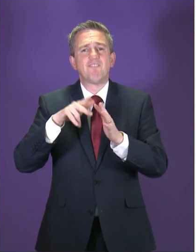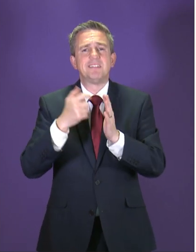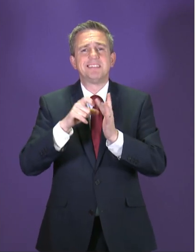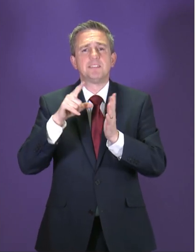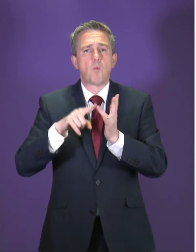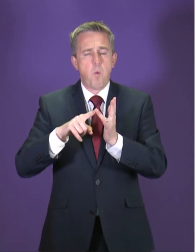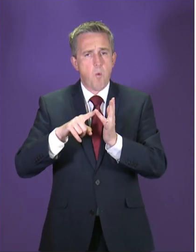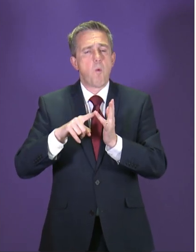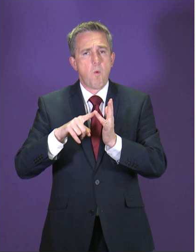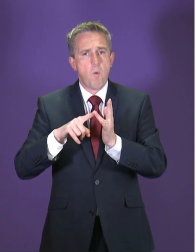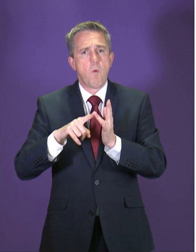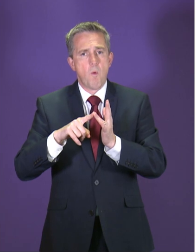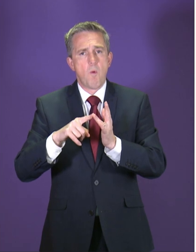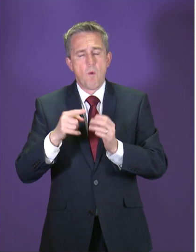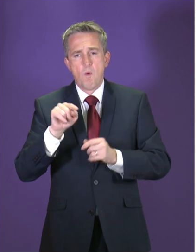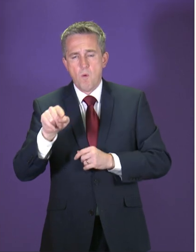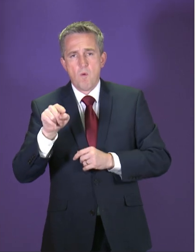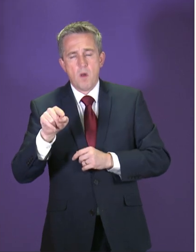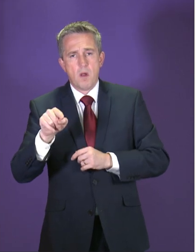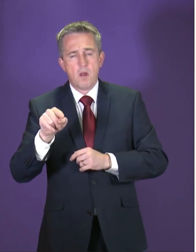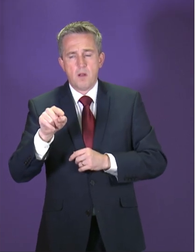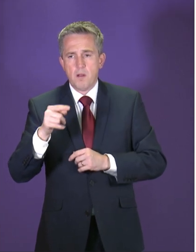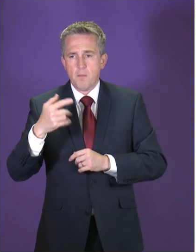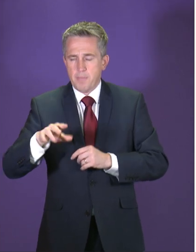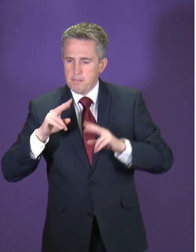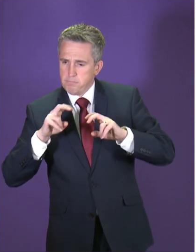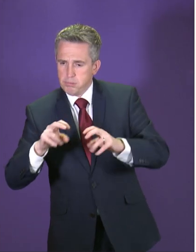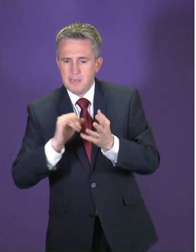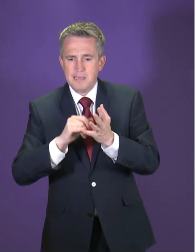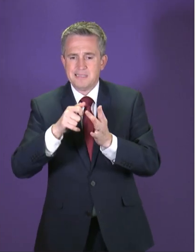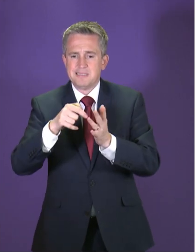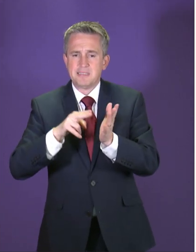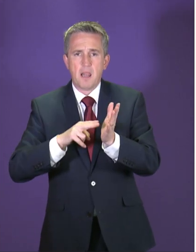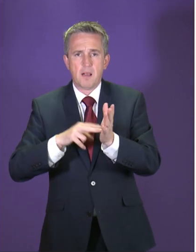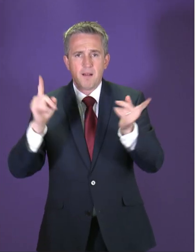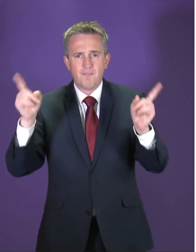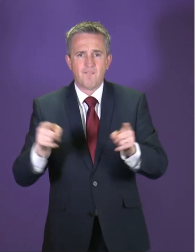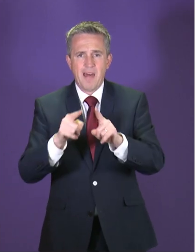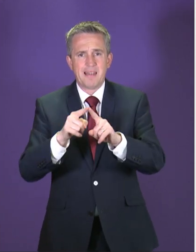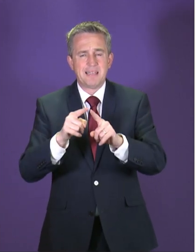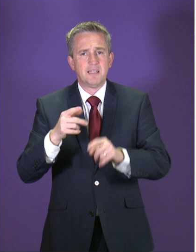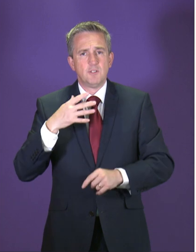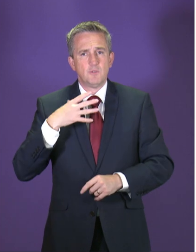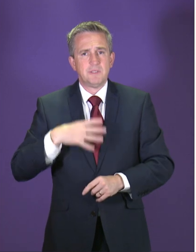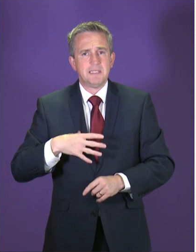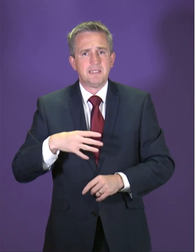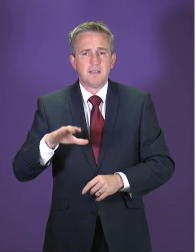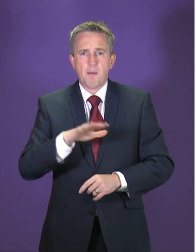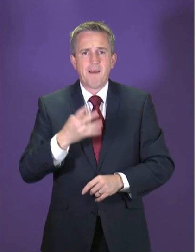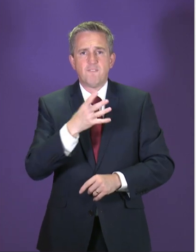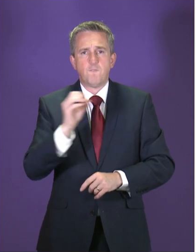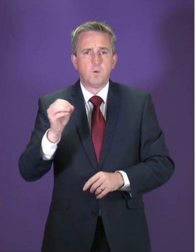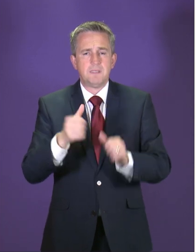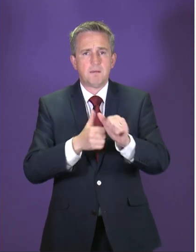or Nehru Place in Delhi. We found in Silicon Valley that you needed to have about 40